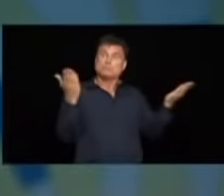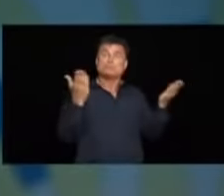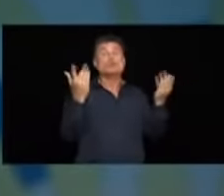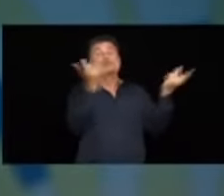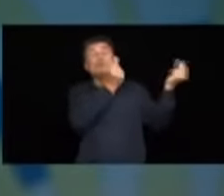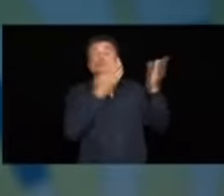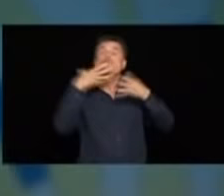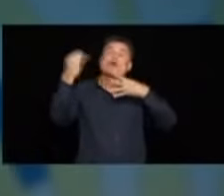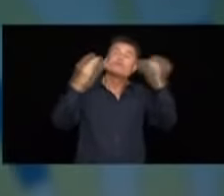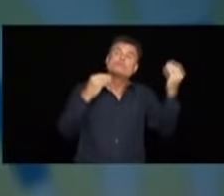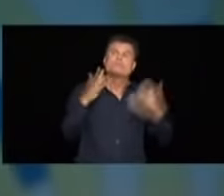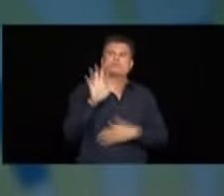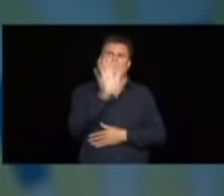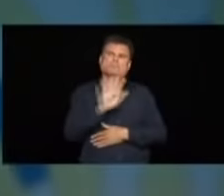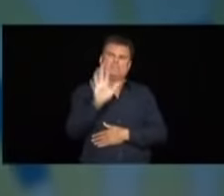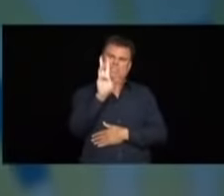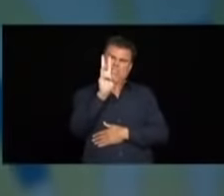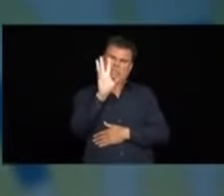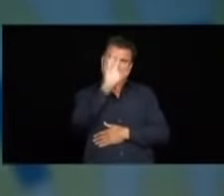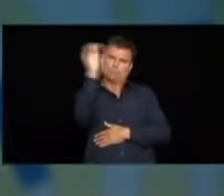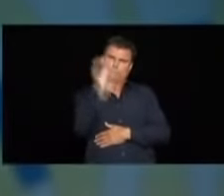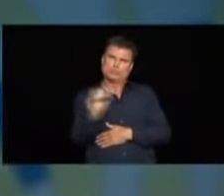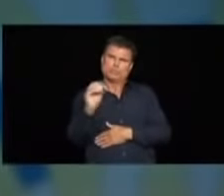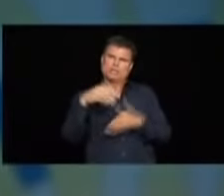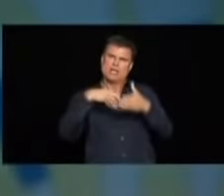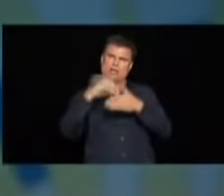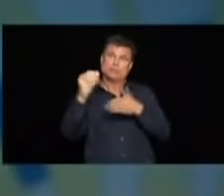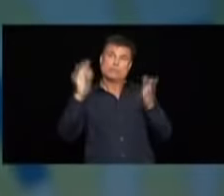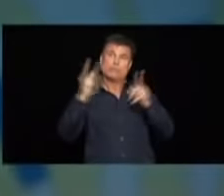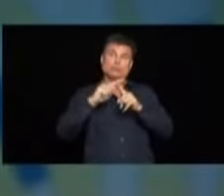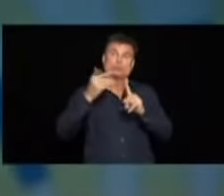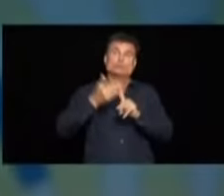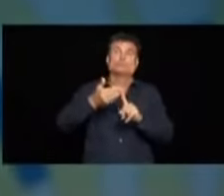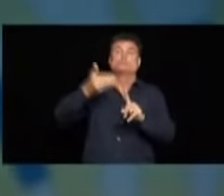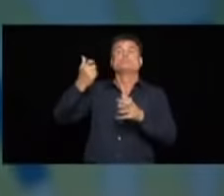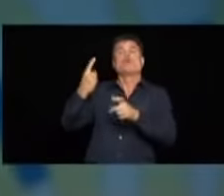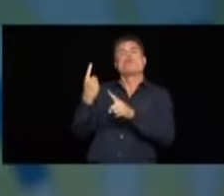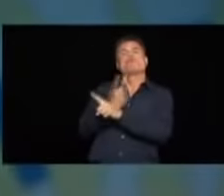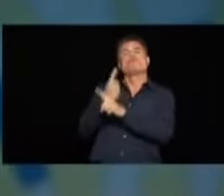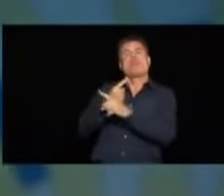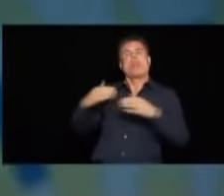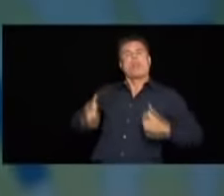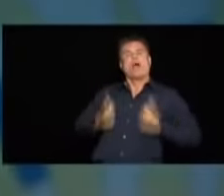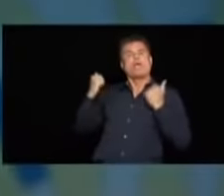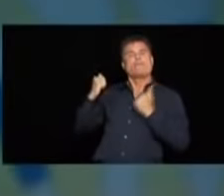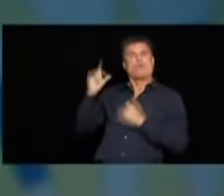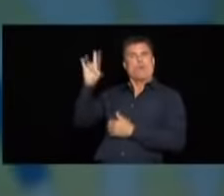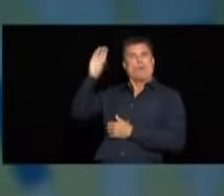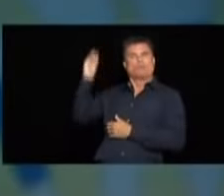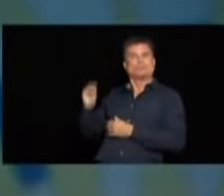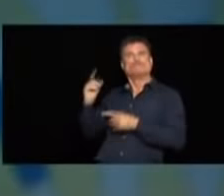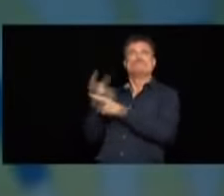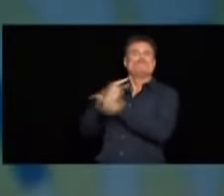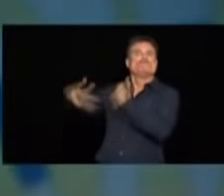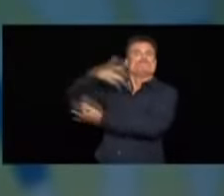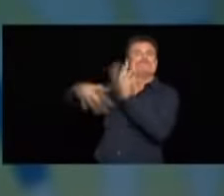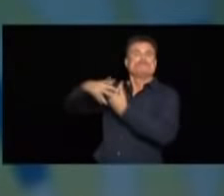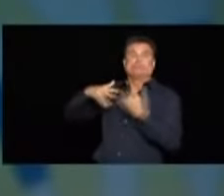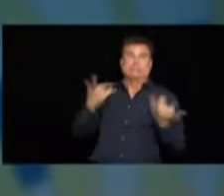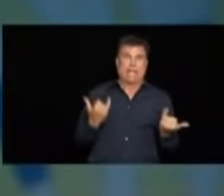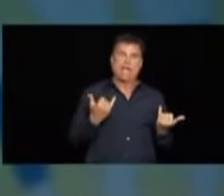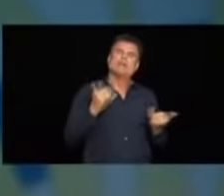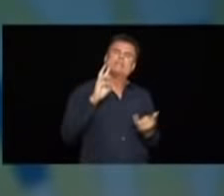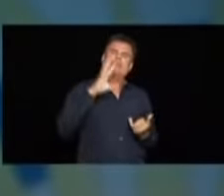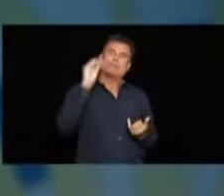around 65% of normal, somewhere in between that 60% scenario and the 70% scenario. So